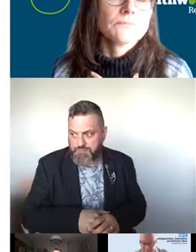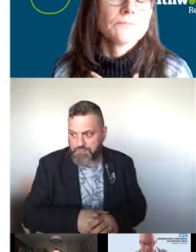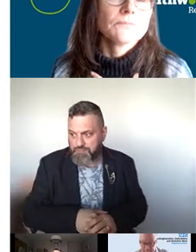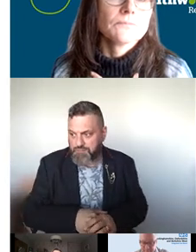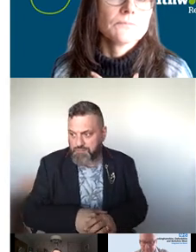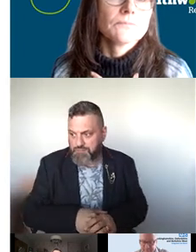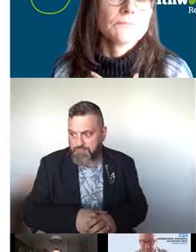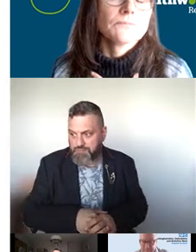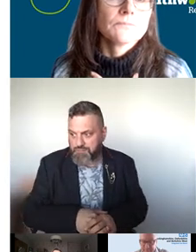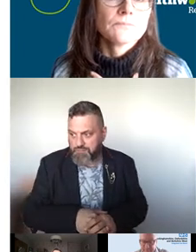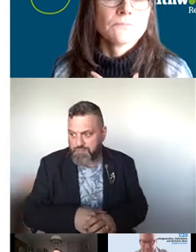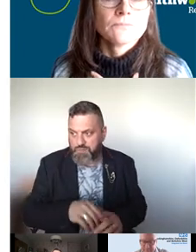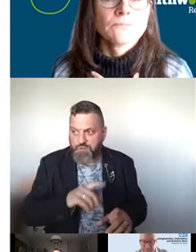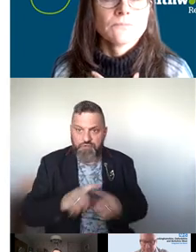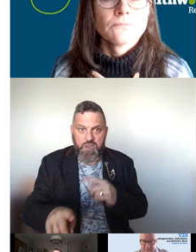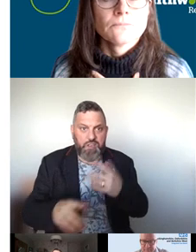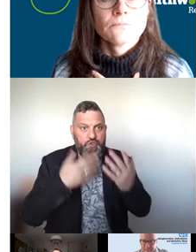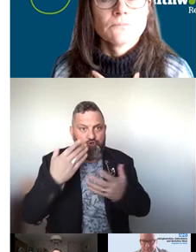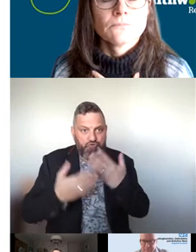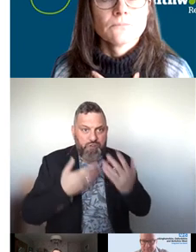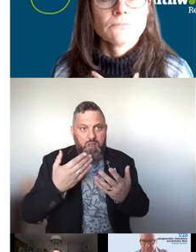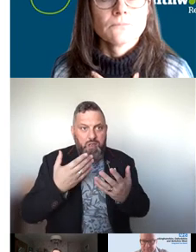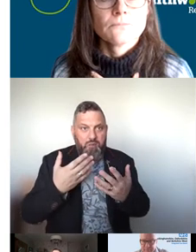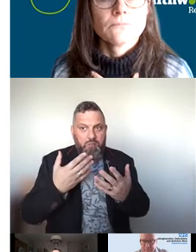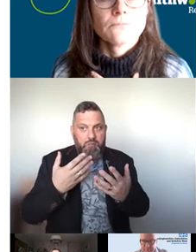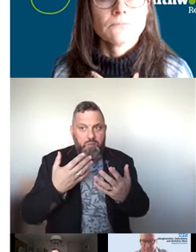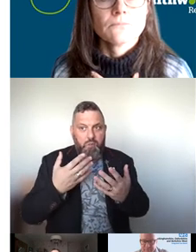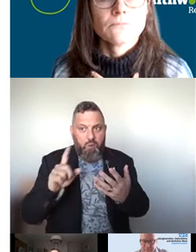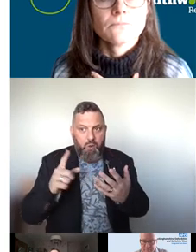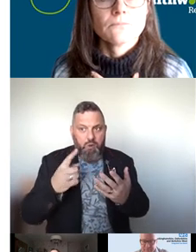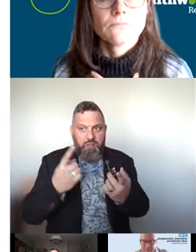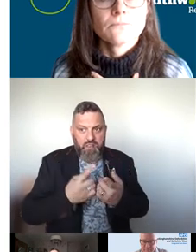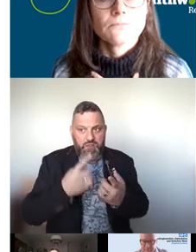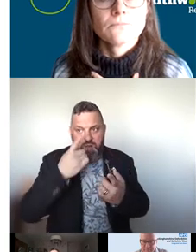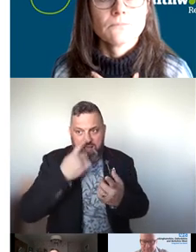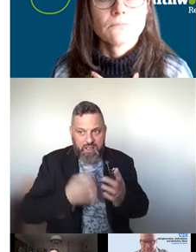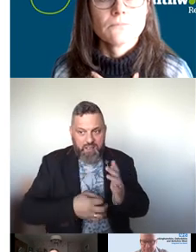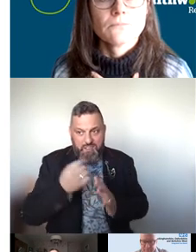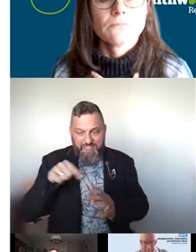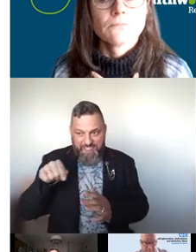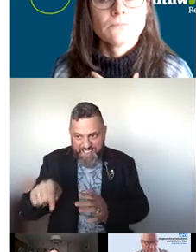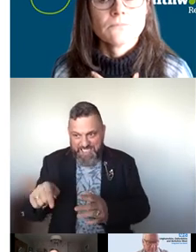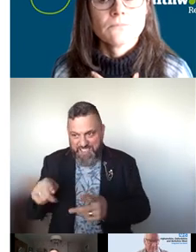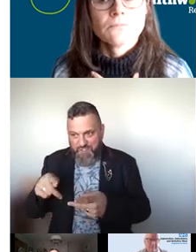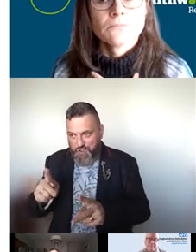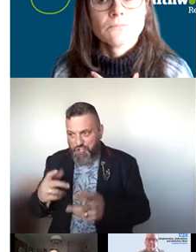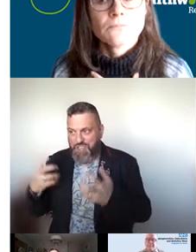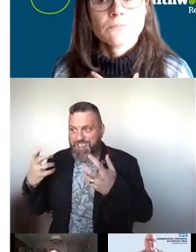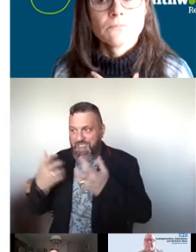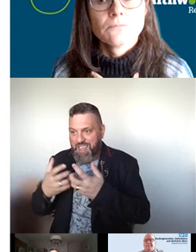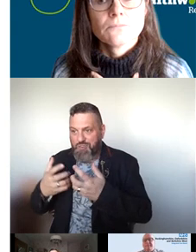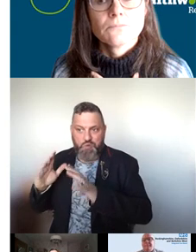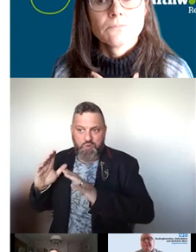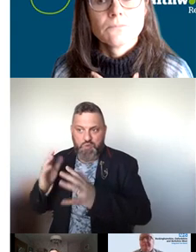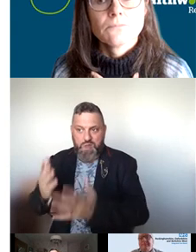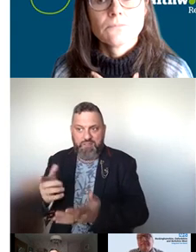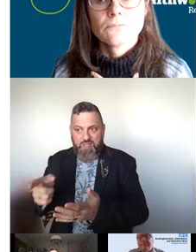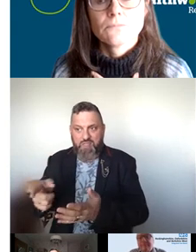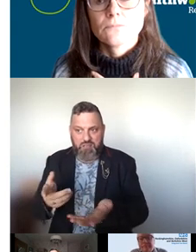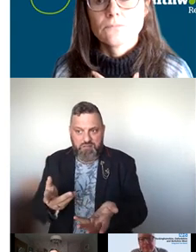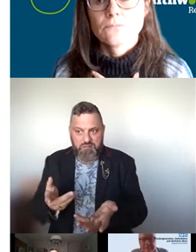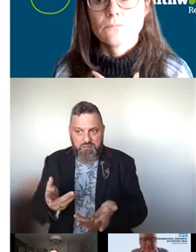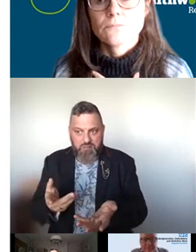a sort of public perspective. What we are silent on in this version is the delivery plan.